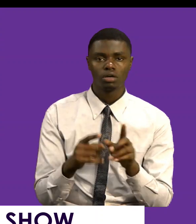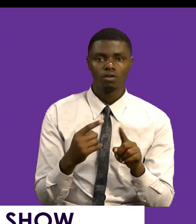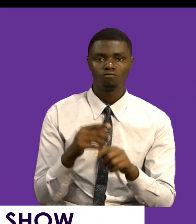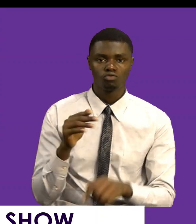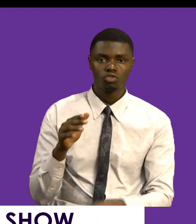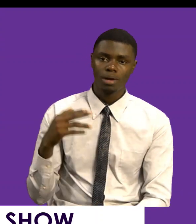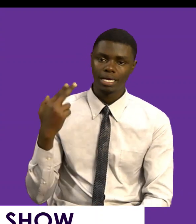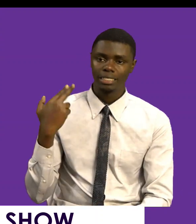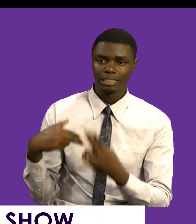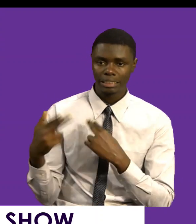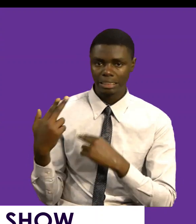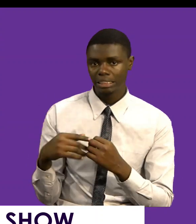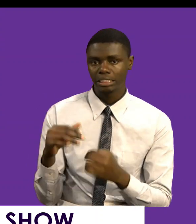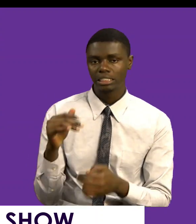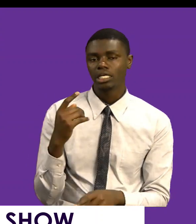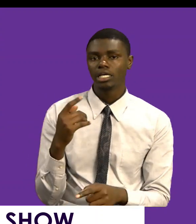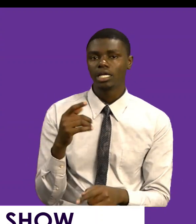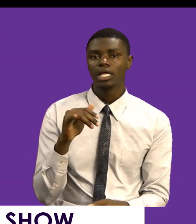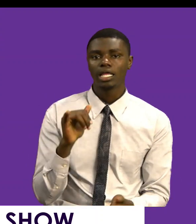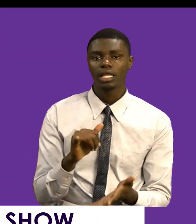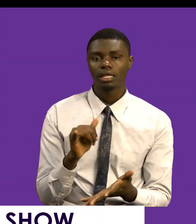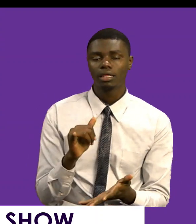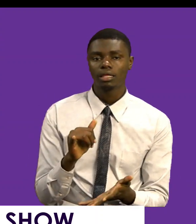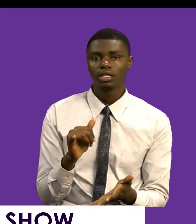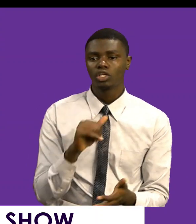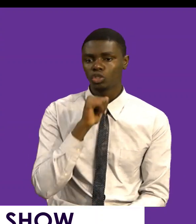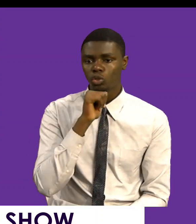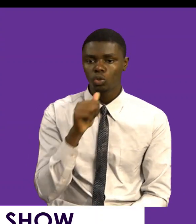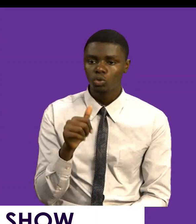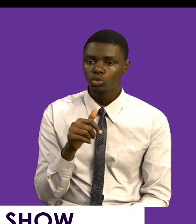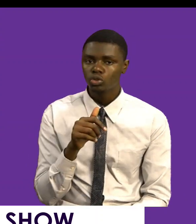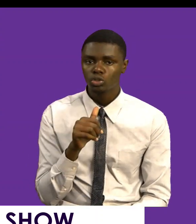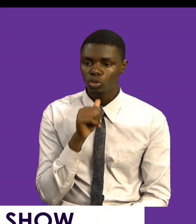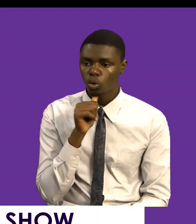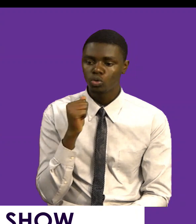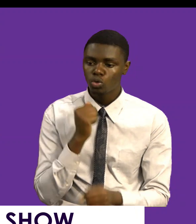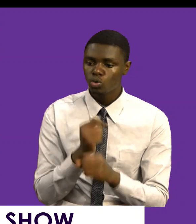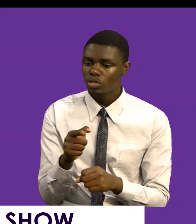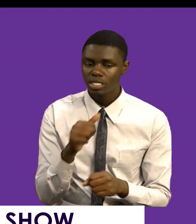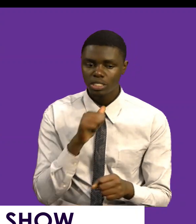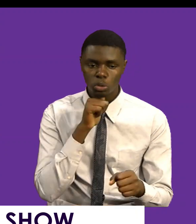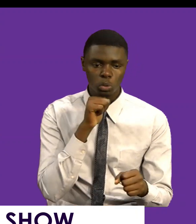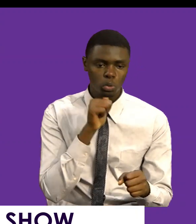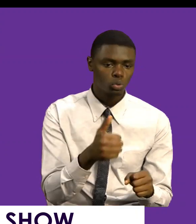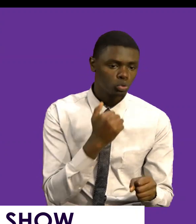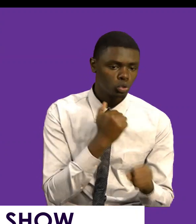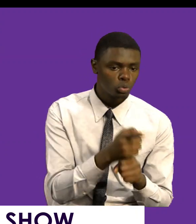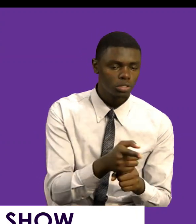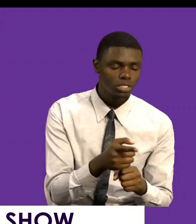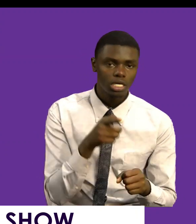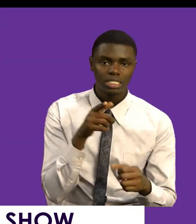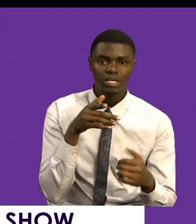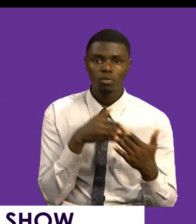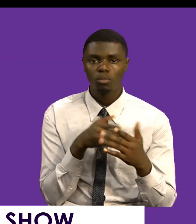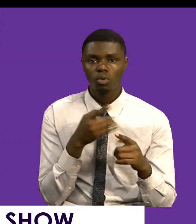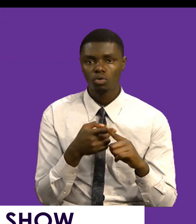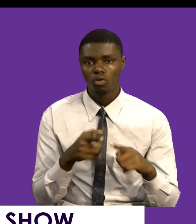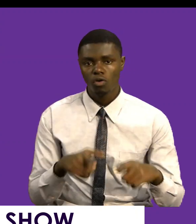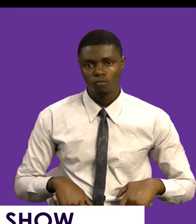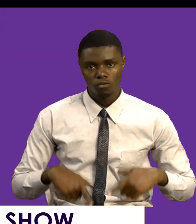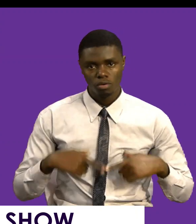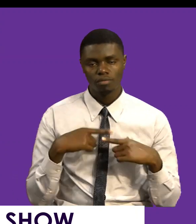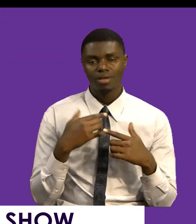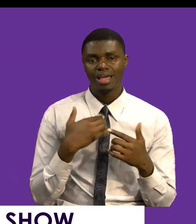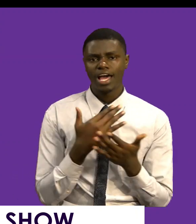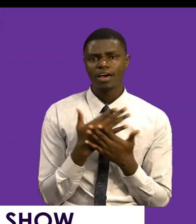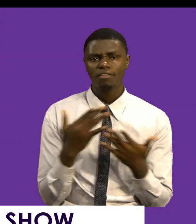woman. Don't go out. Don't do this. Don't do that. So you're blocked from life, literally. What are the things